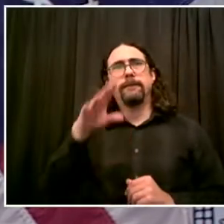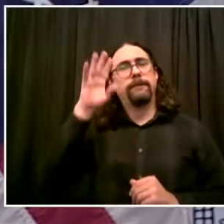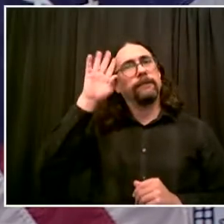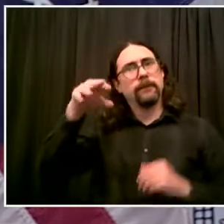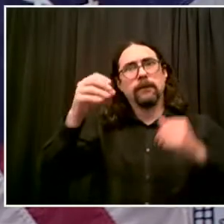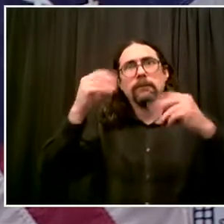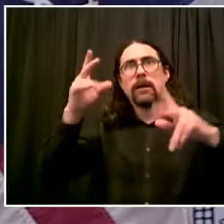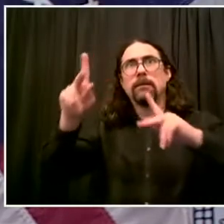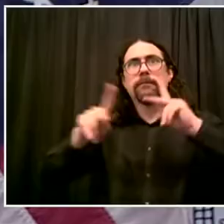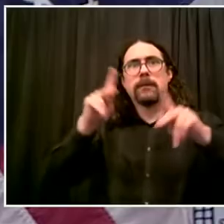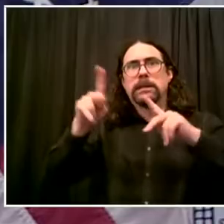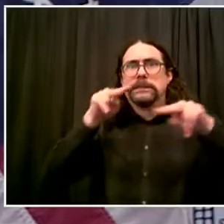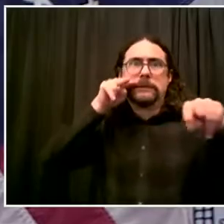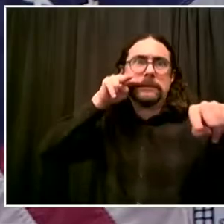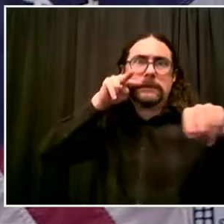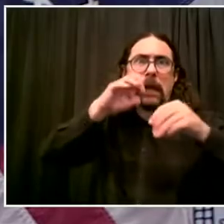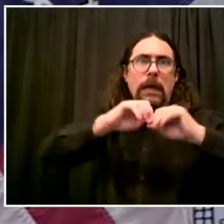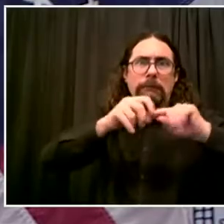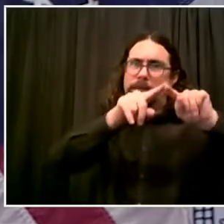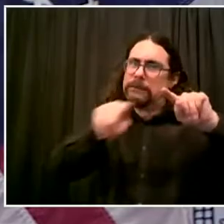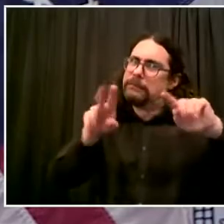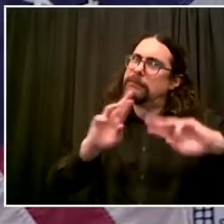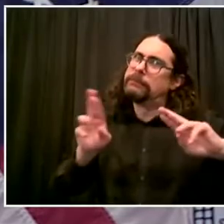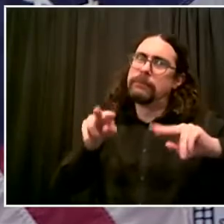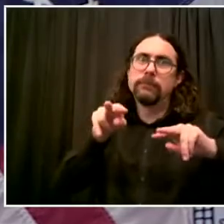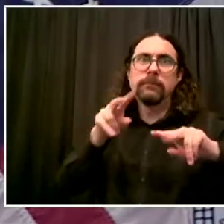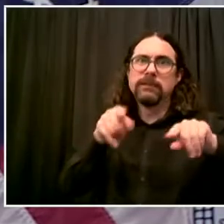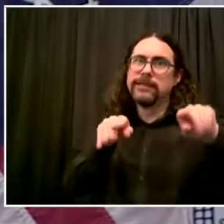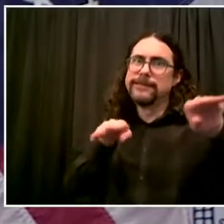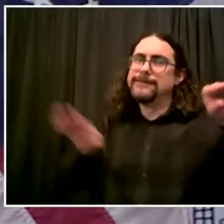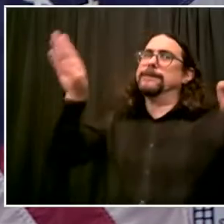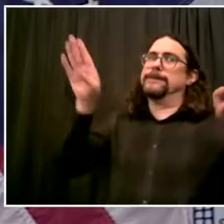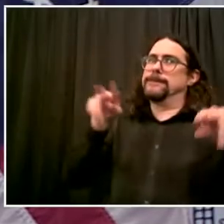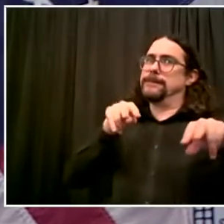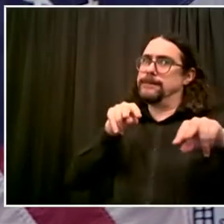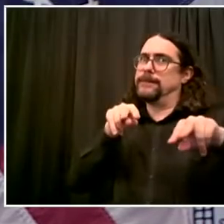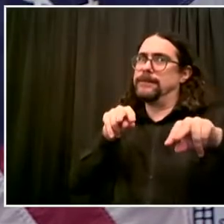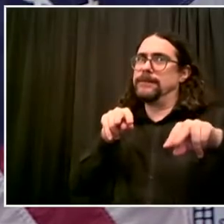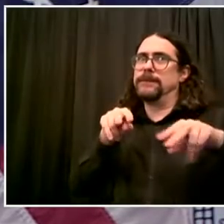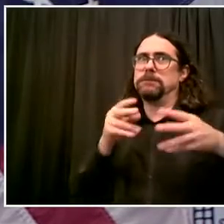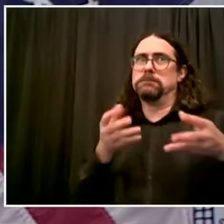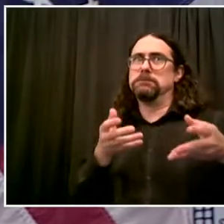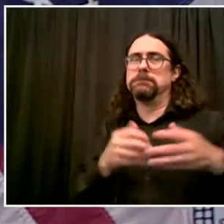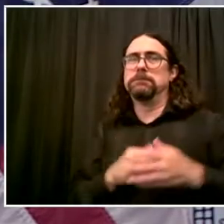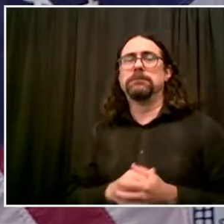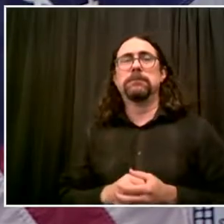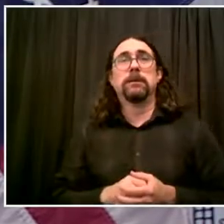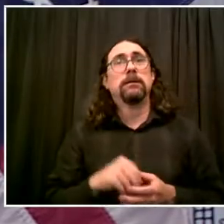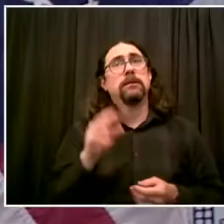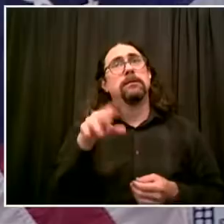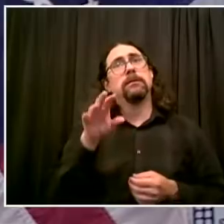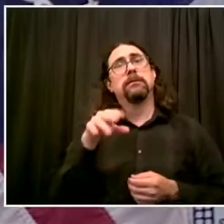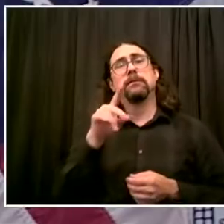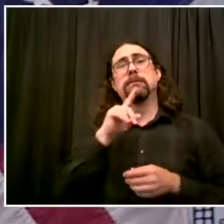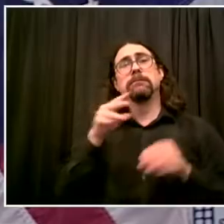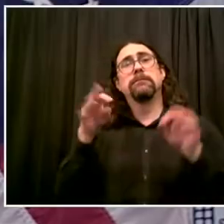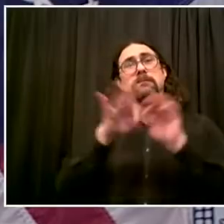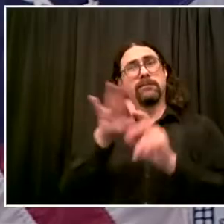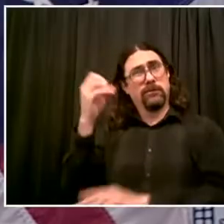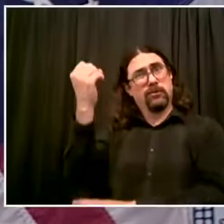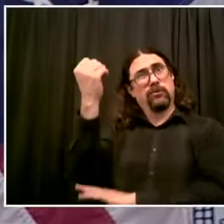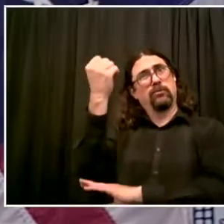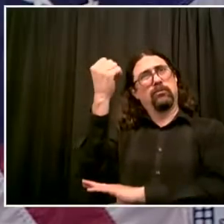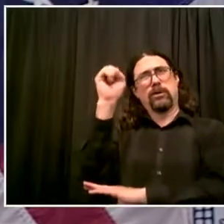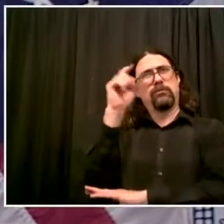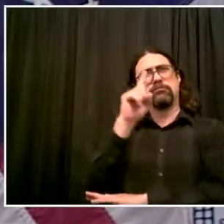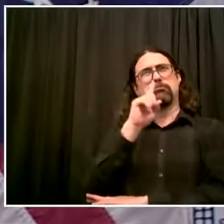the more I've looked at it, the real focus should be on phase one. Phase one, was a couple 100,000 people going